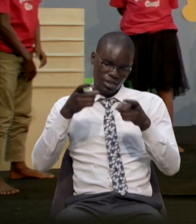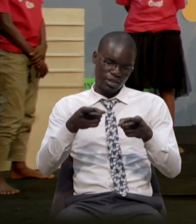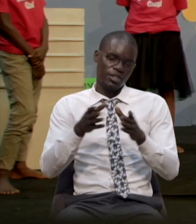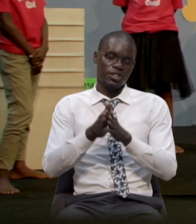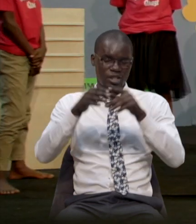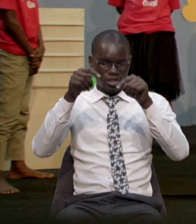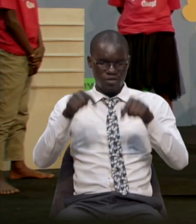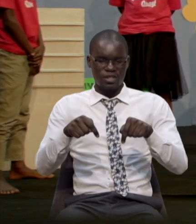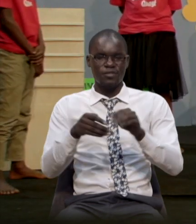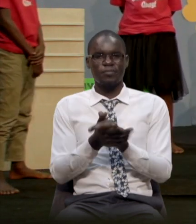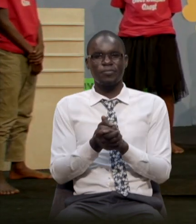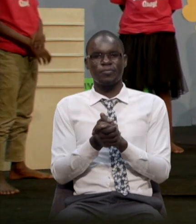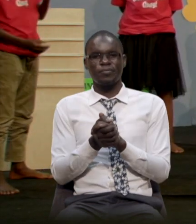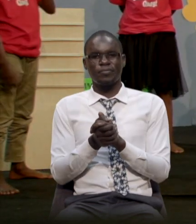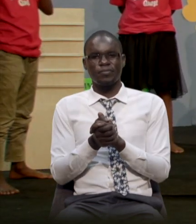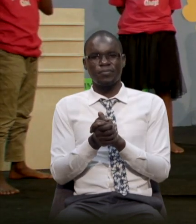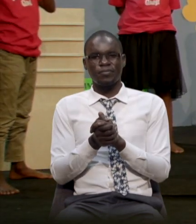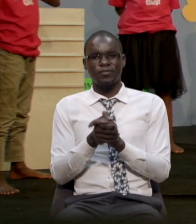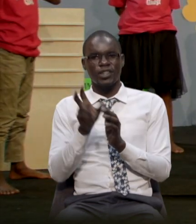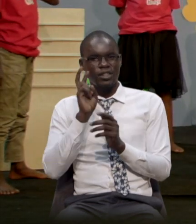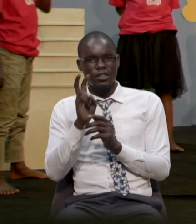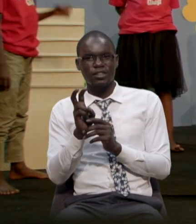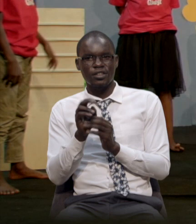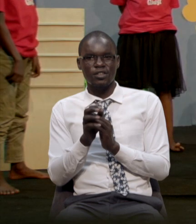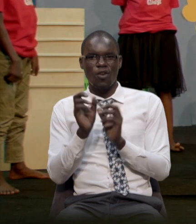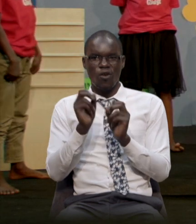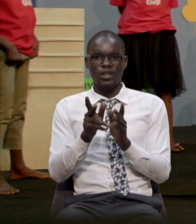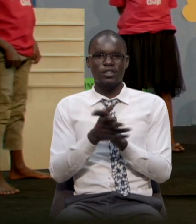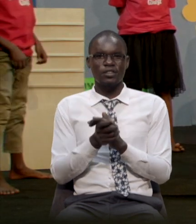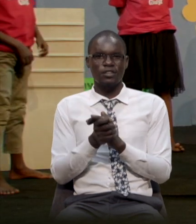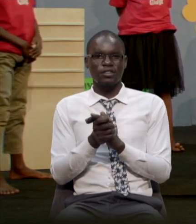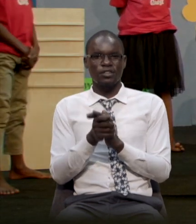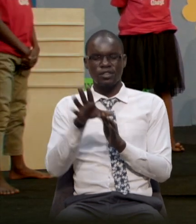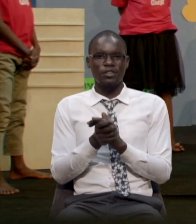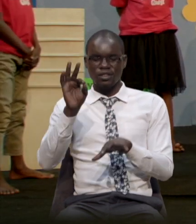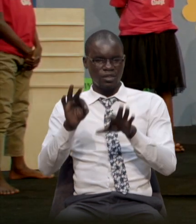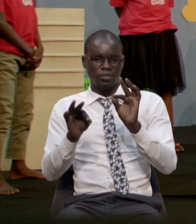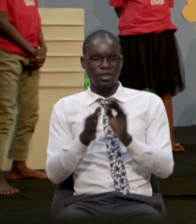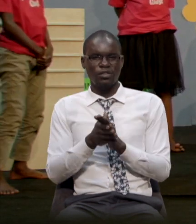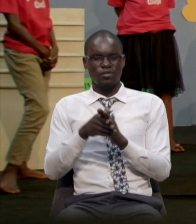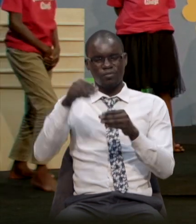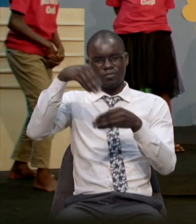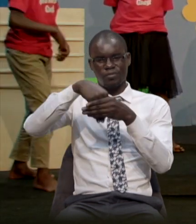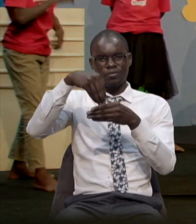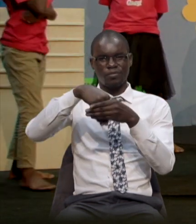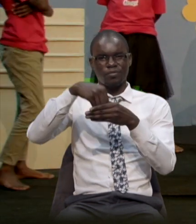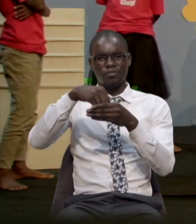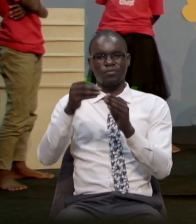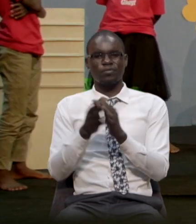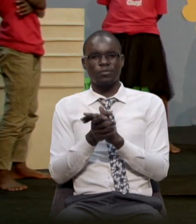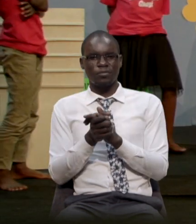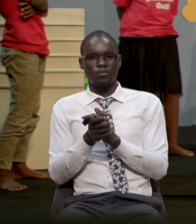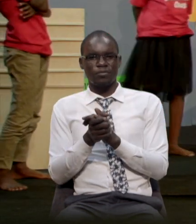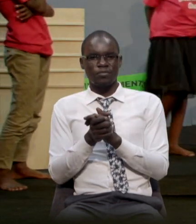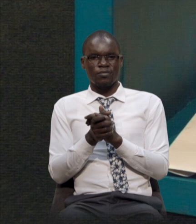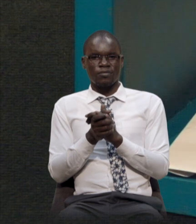spelling. Let us check. Let us check. Aha. Bethuel, pick the envelope for your group. And Angel, pick